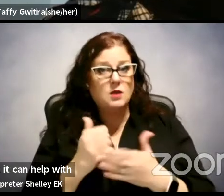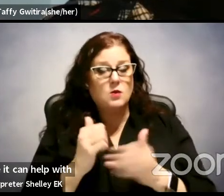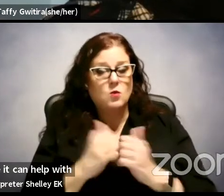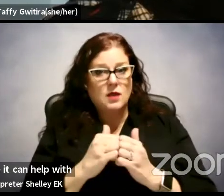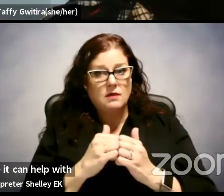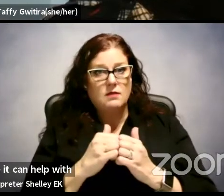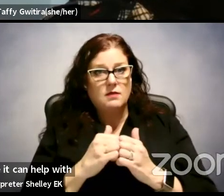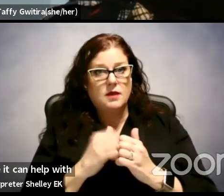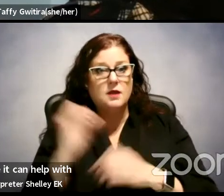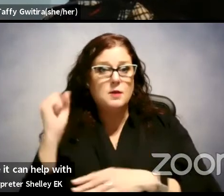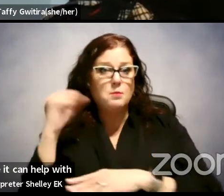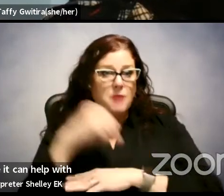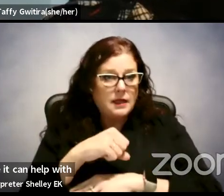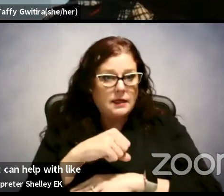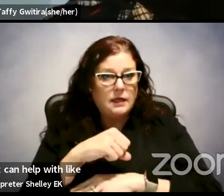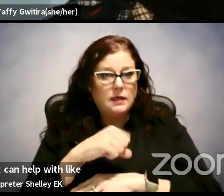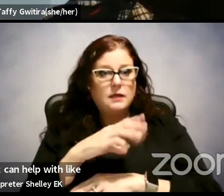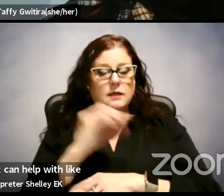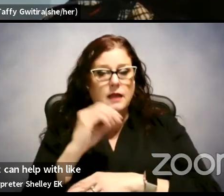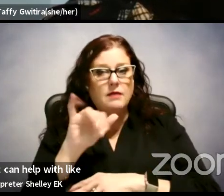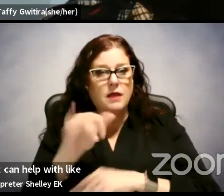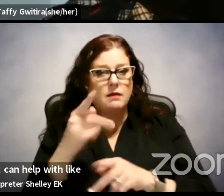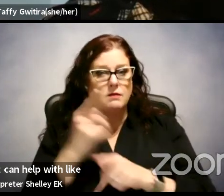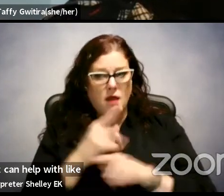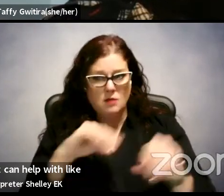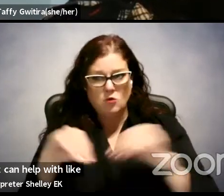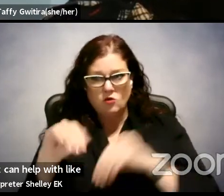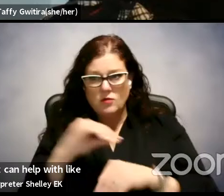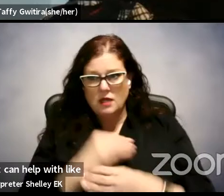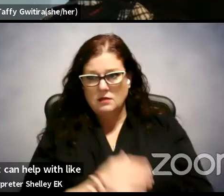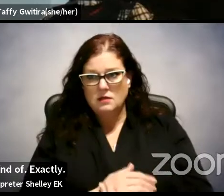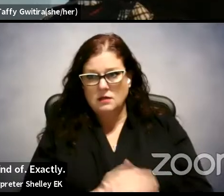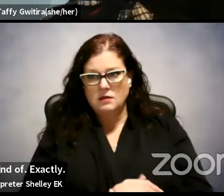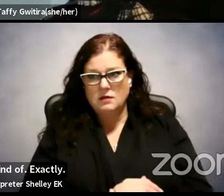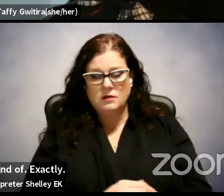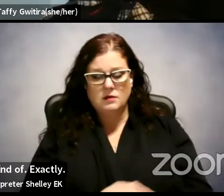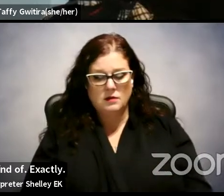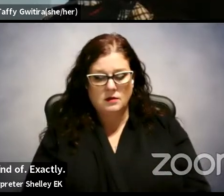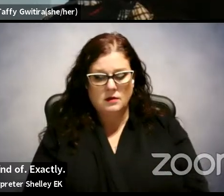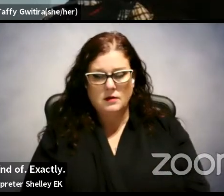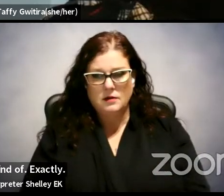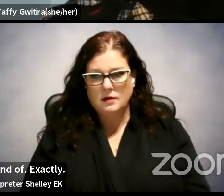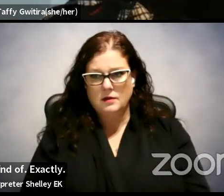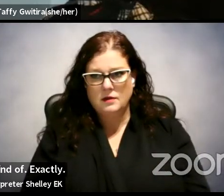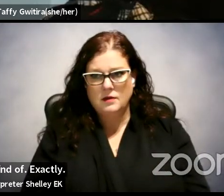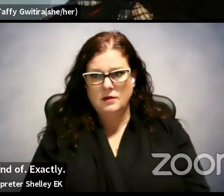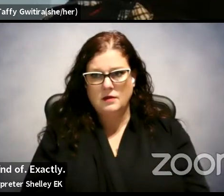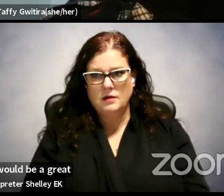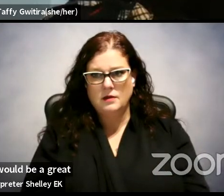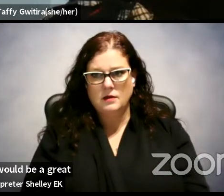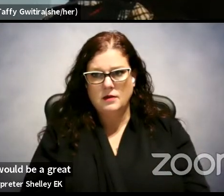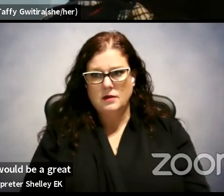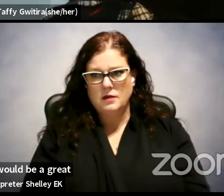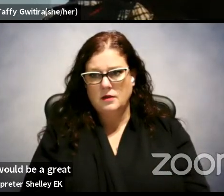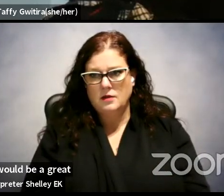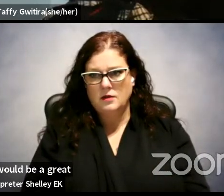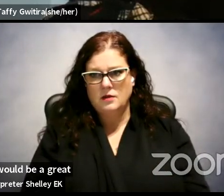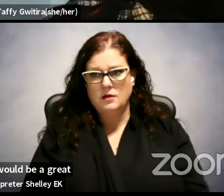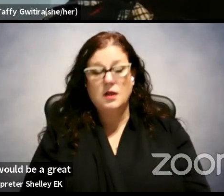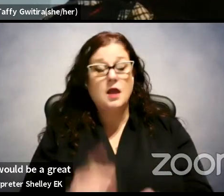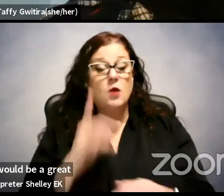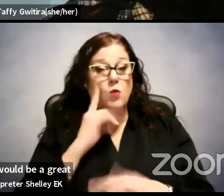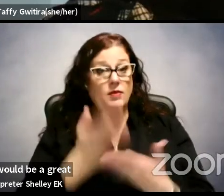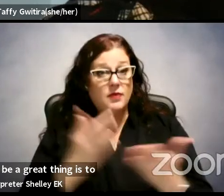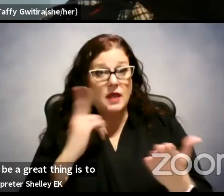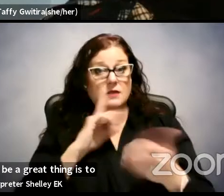the bending and kind of that kind of movement. And for your roommate, what would be a great thing is to dedicate each